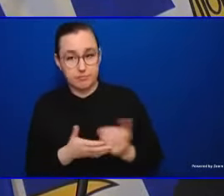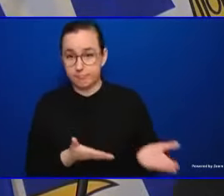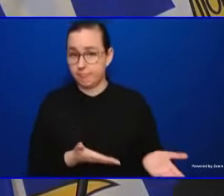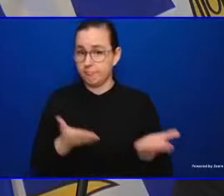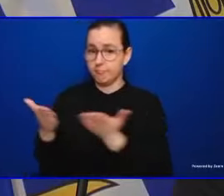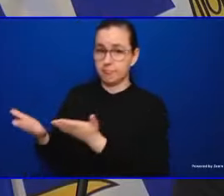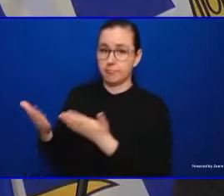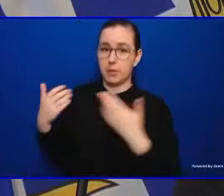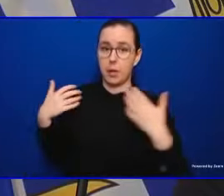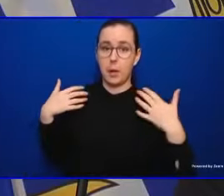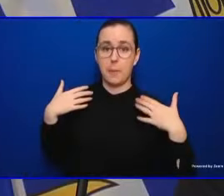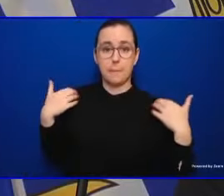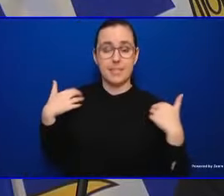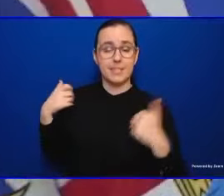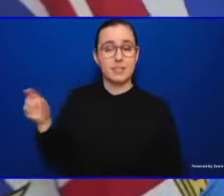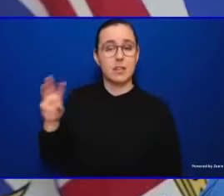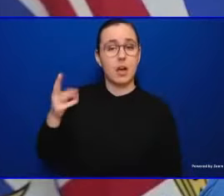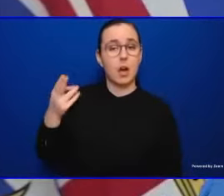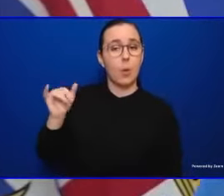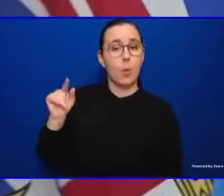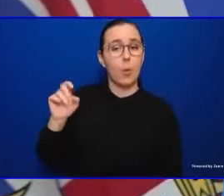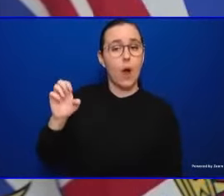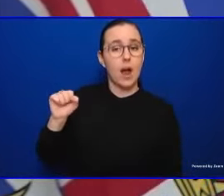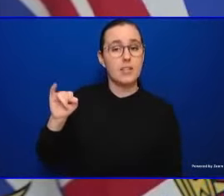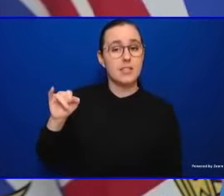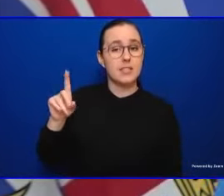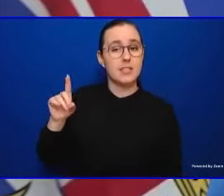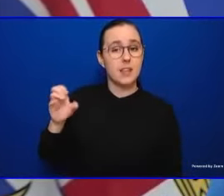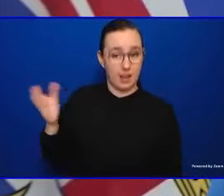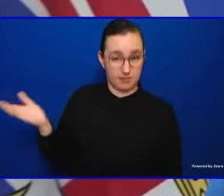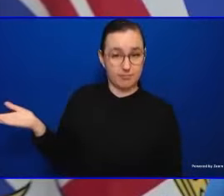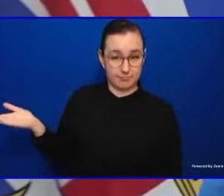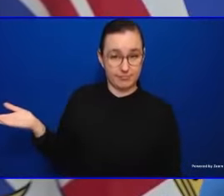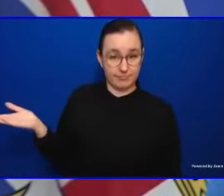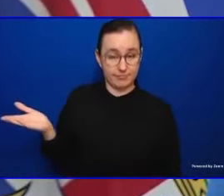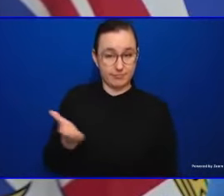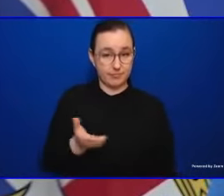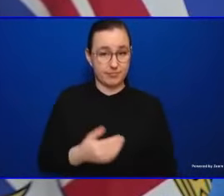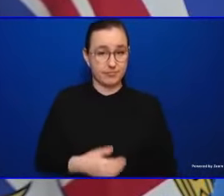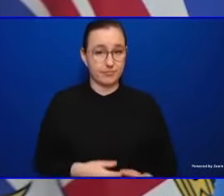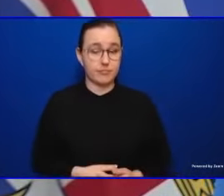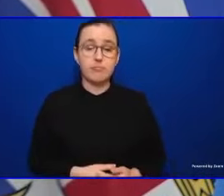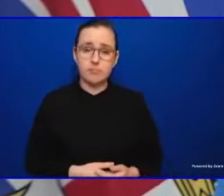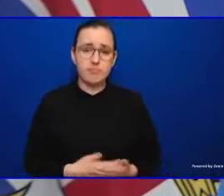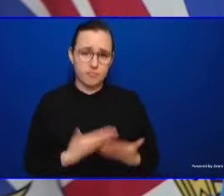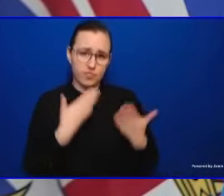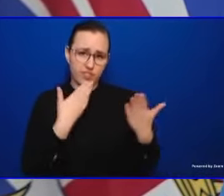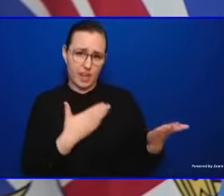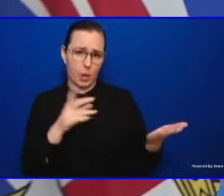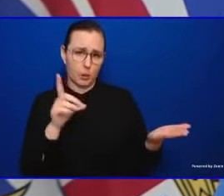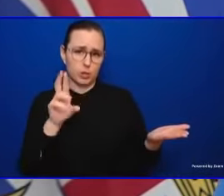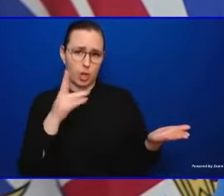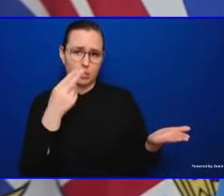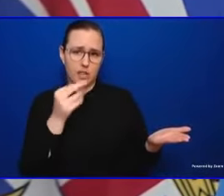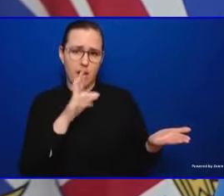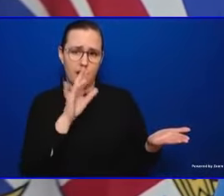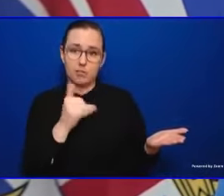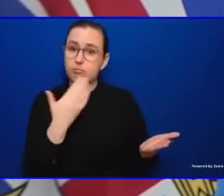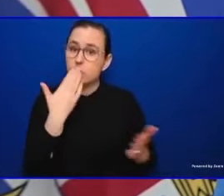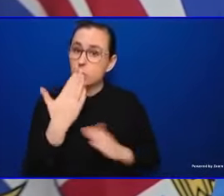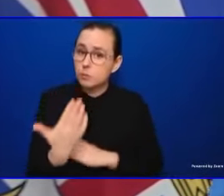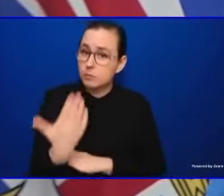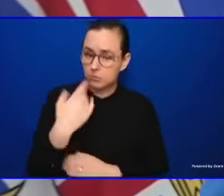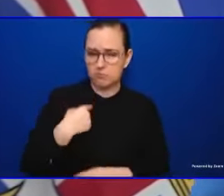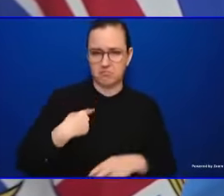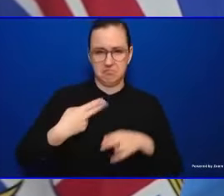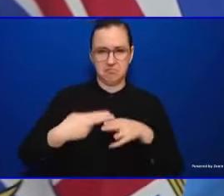Thank you very much, Dr. Henry. Good morning, everyone. My name is Jennifer Whiteside. I'm BC's Minister of Education, and